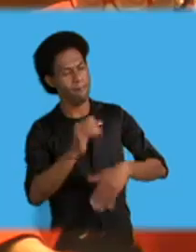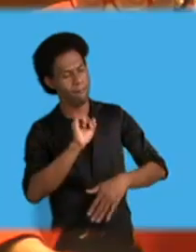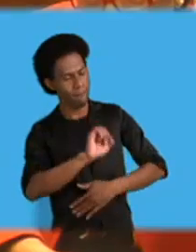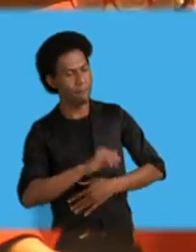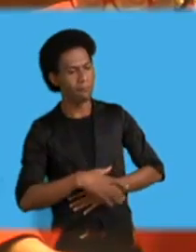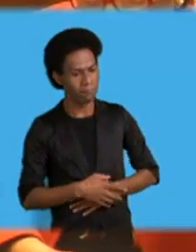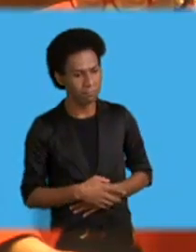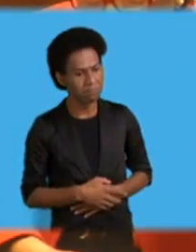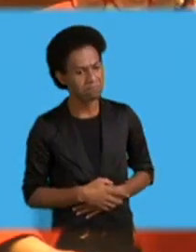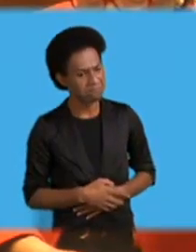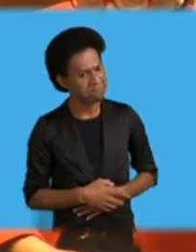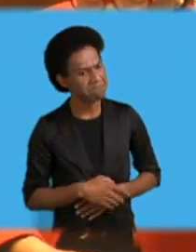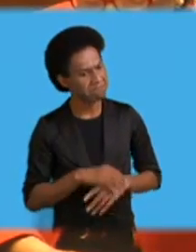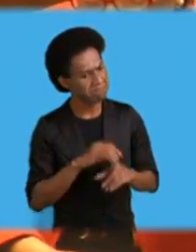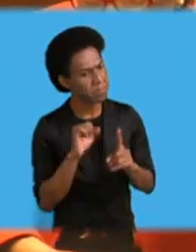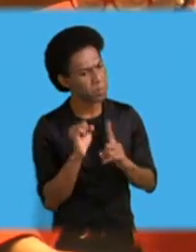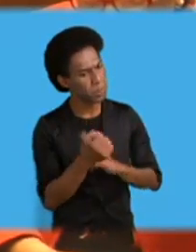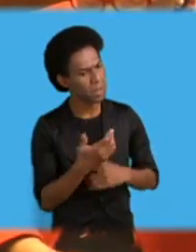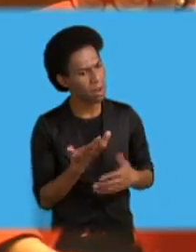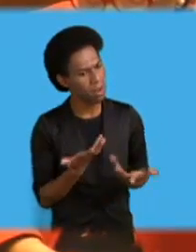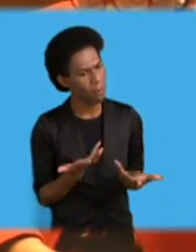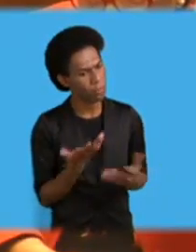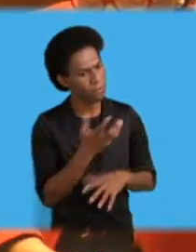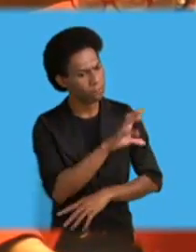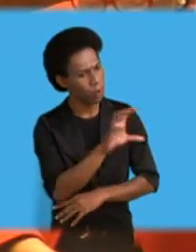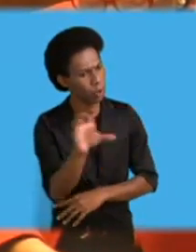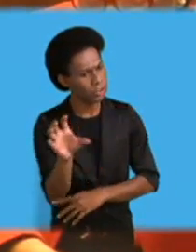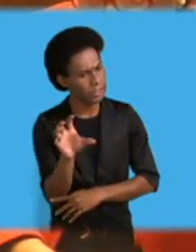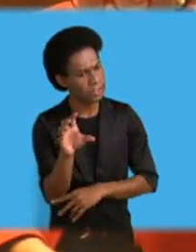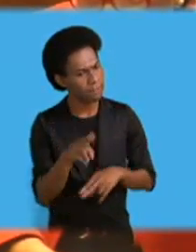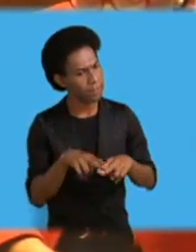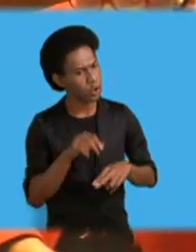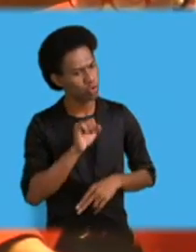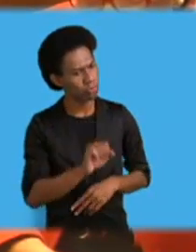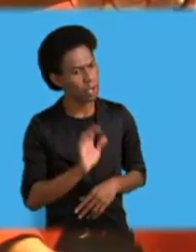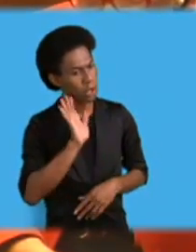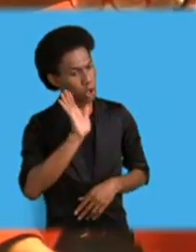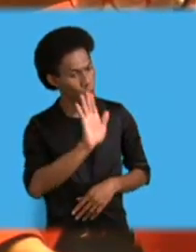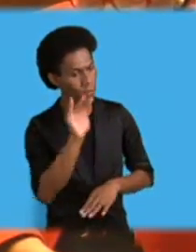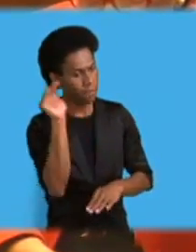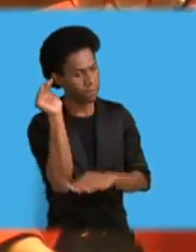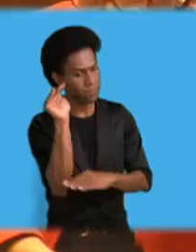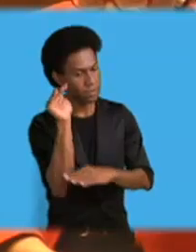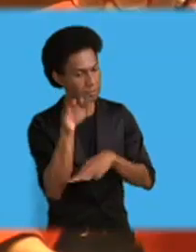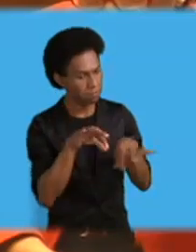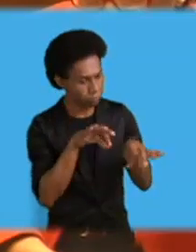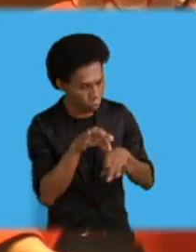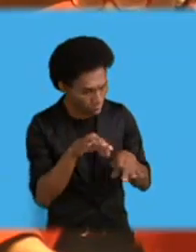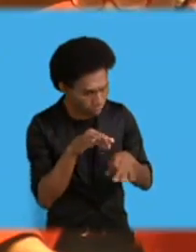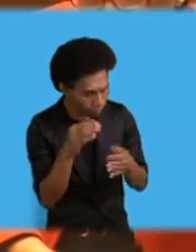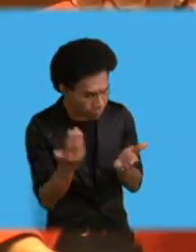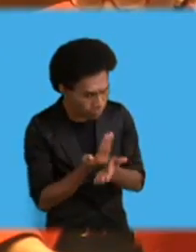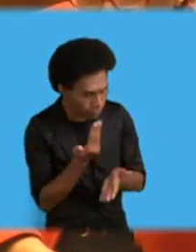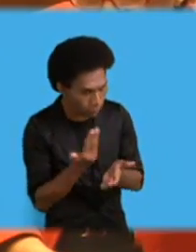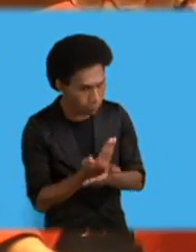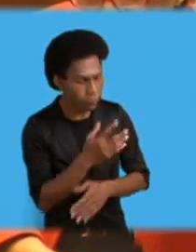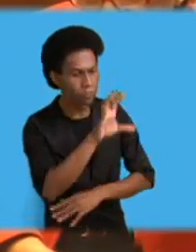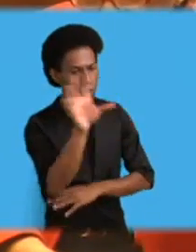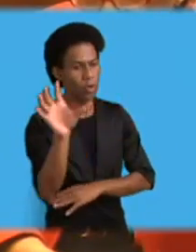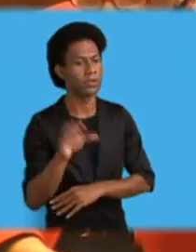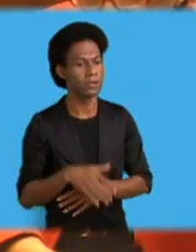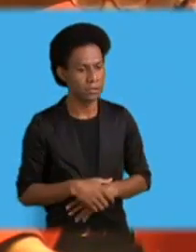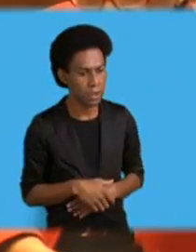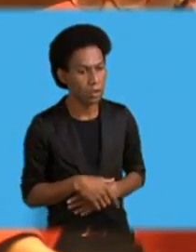situation of our forests and their future plans. But on the issue of sustainable forest